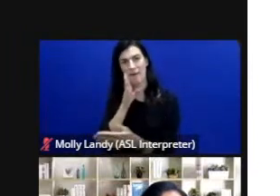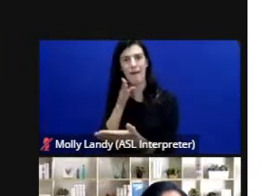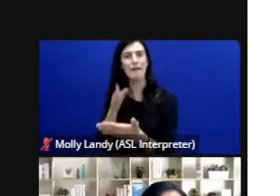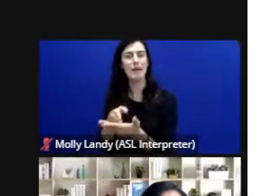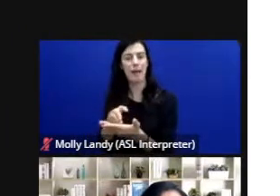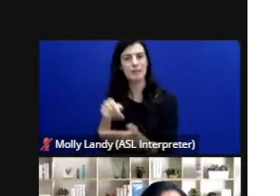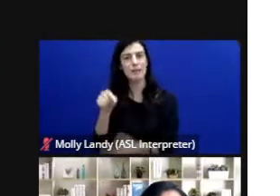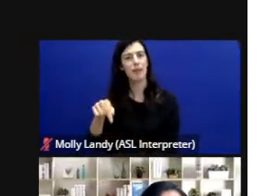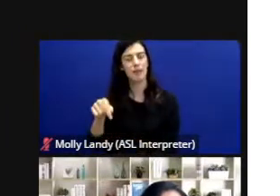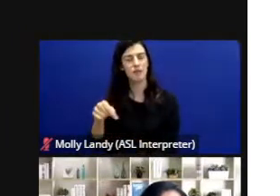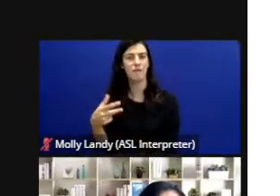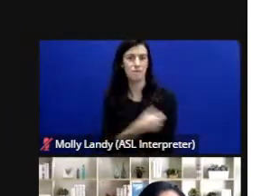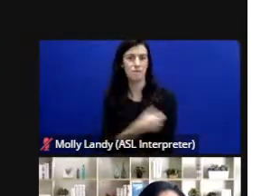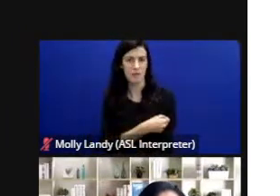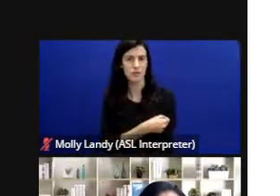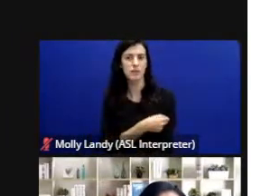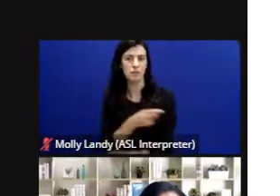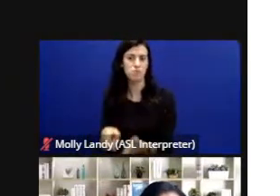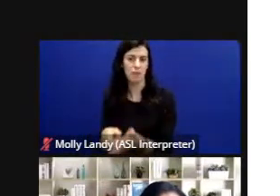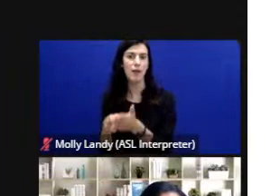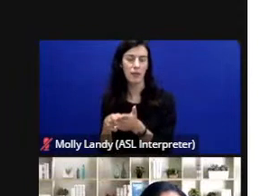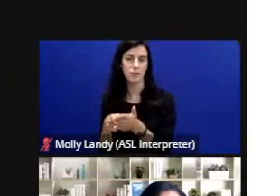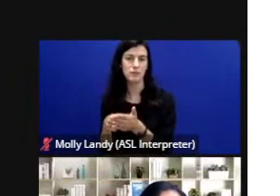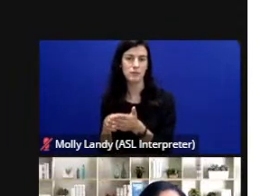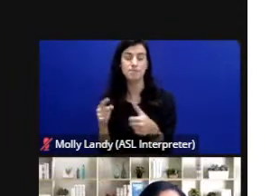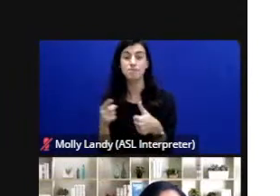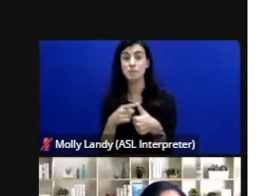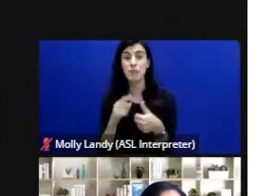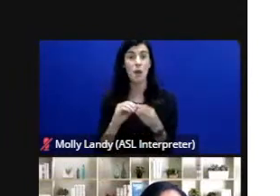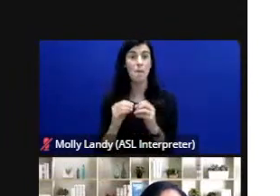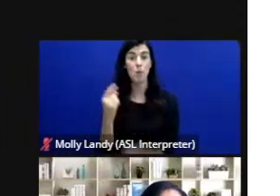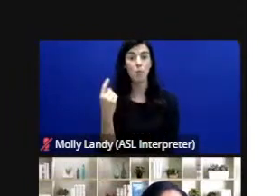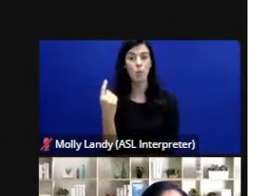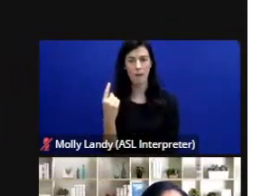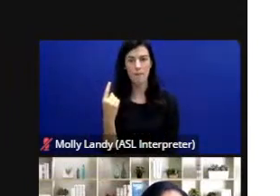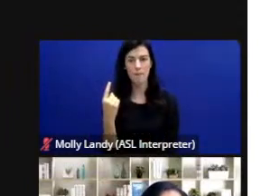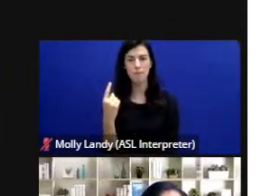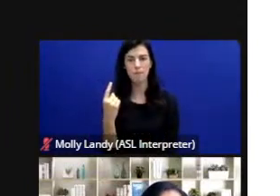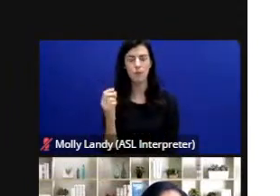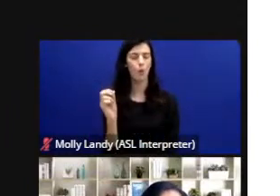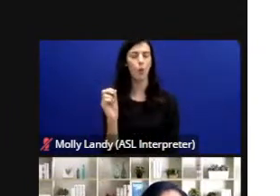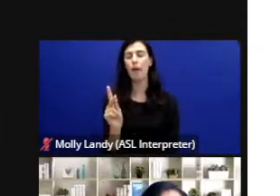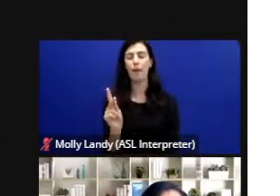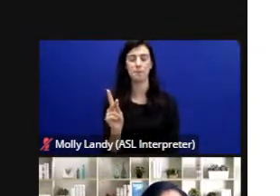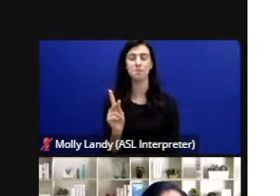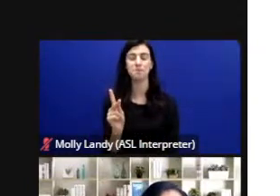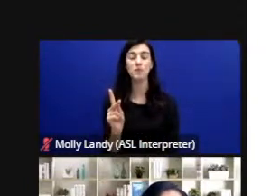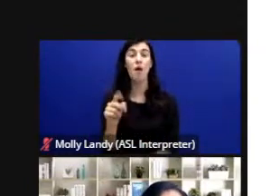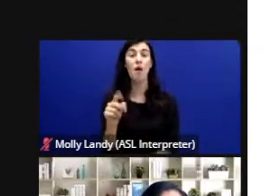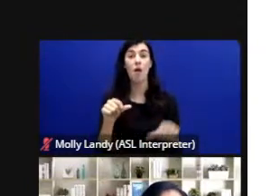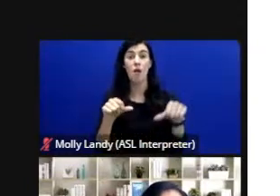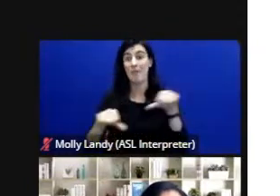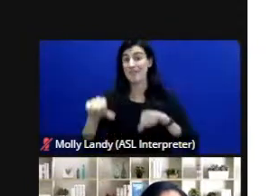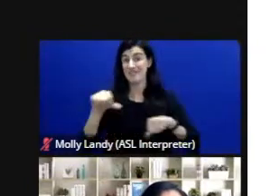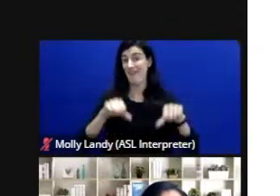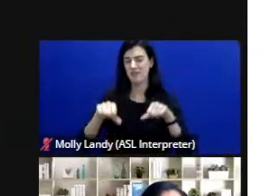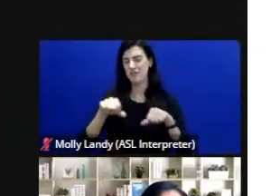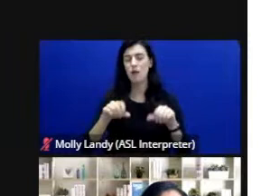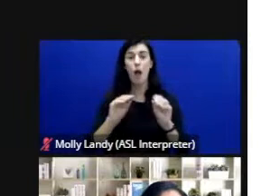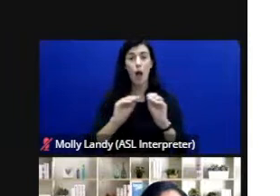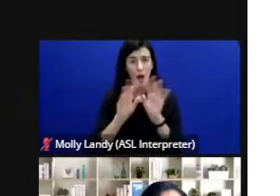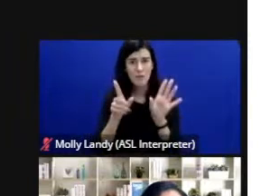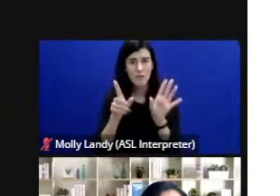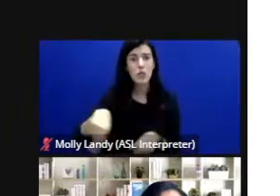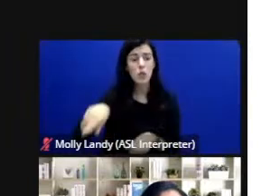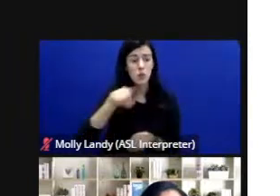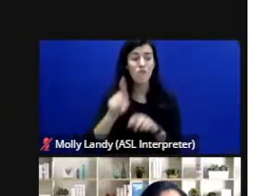such vaccine mandates. Number one, okay, the science, obviously you